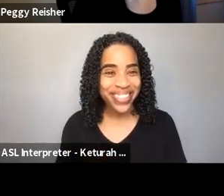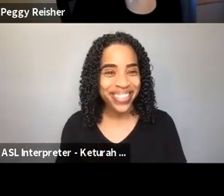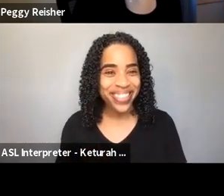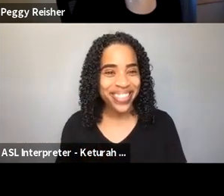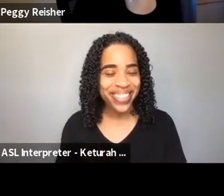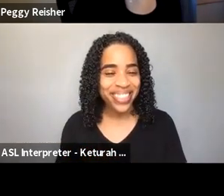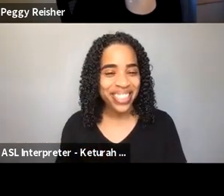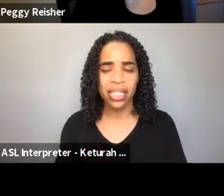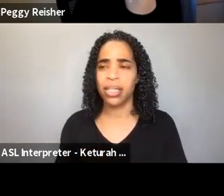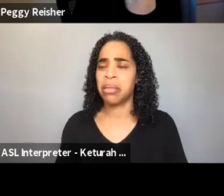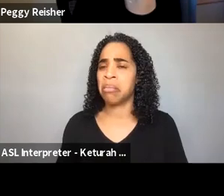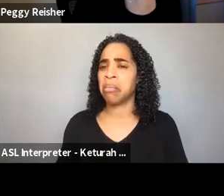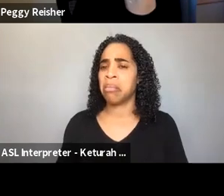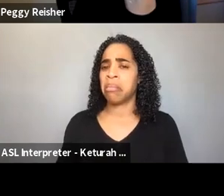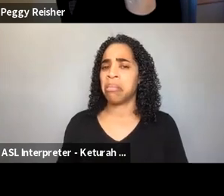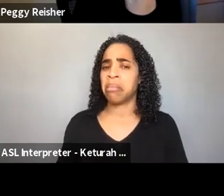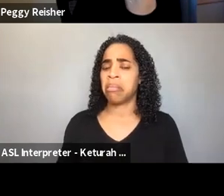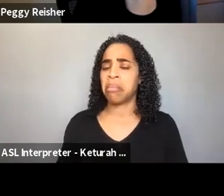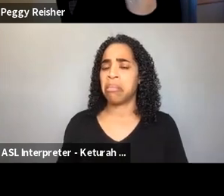I don't know if I